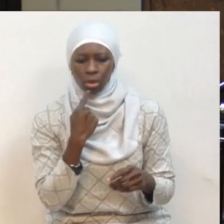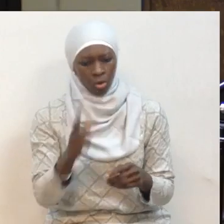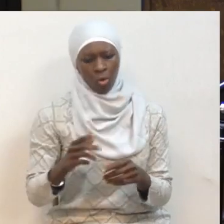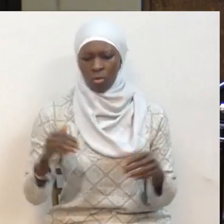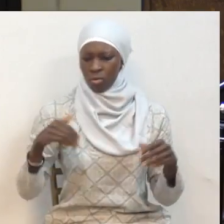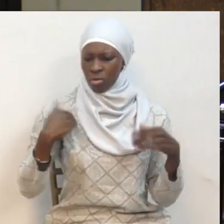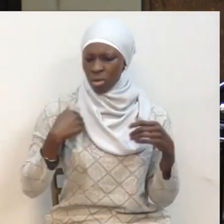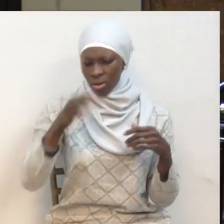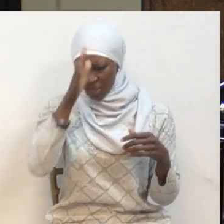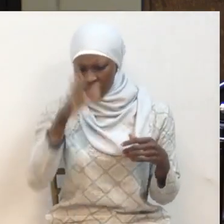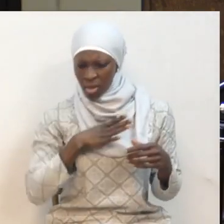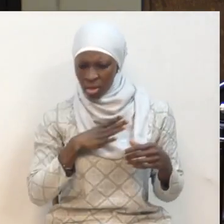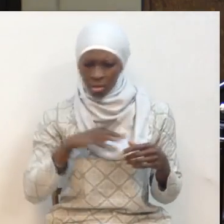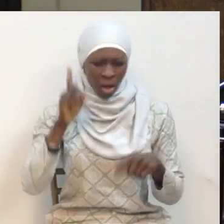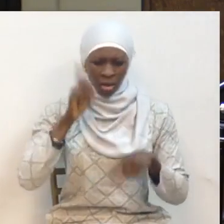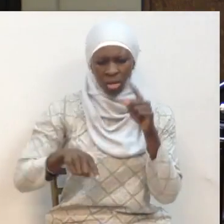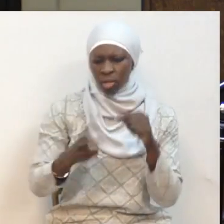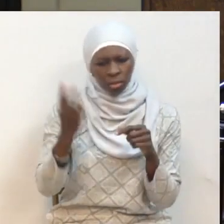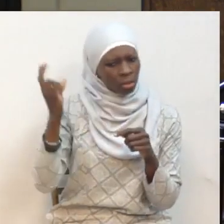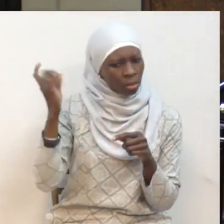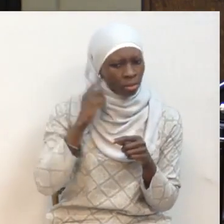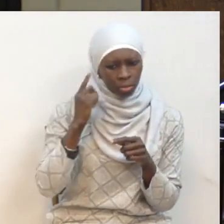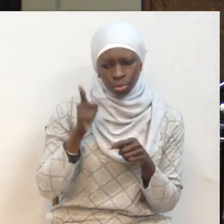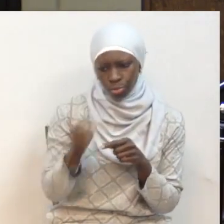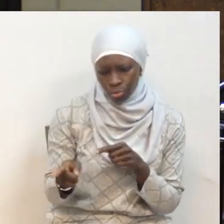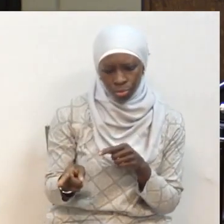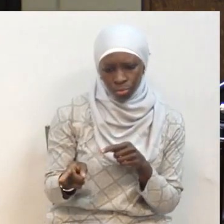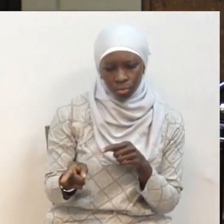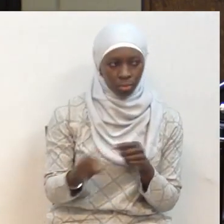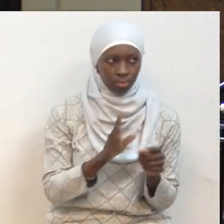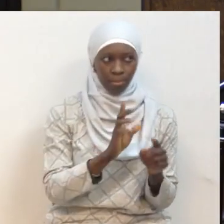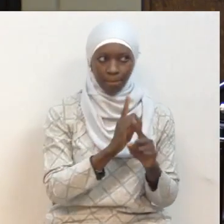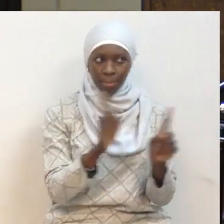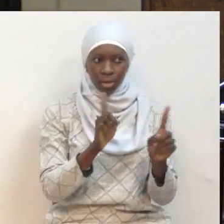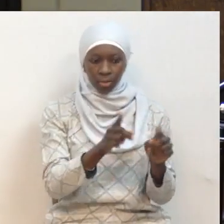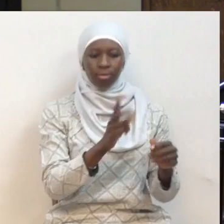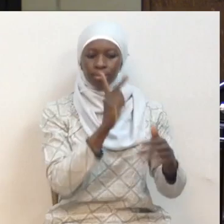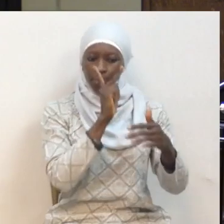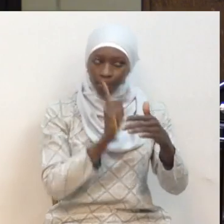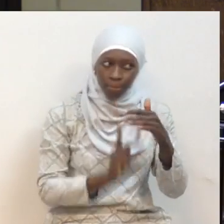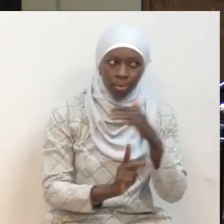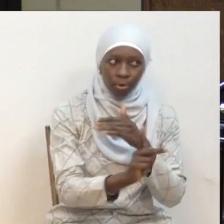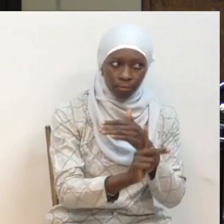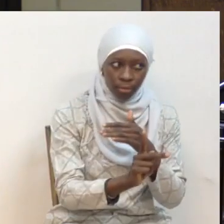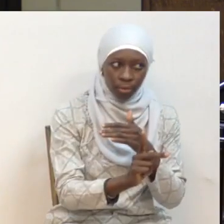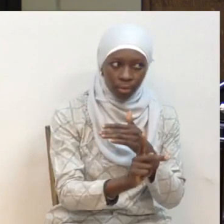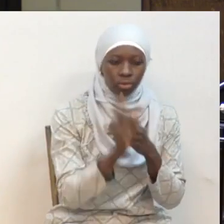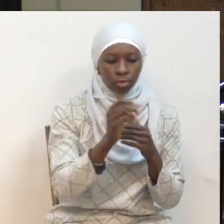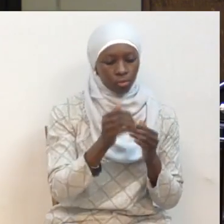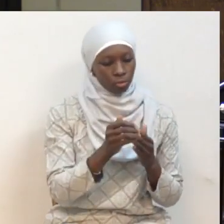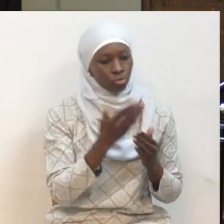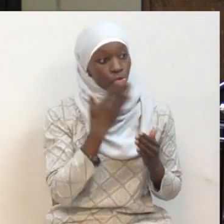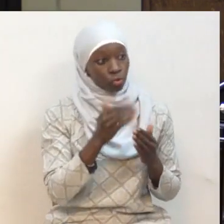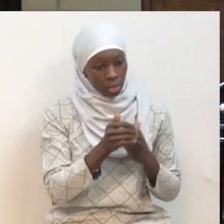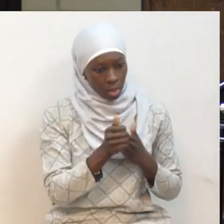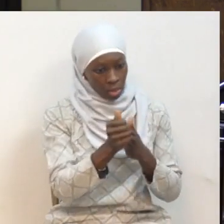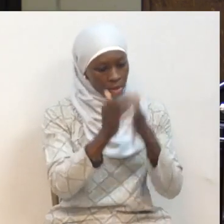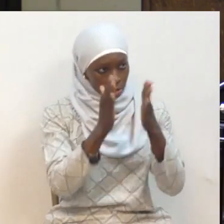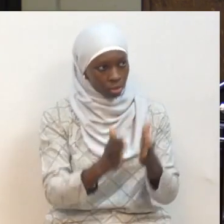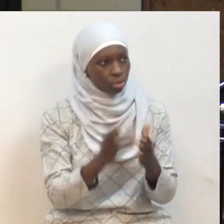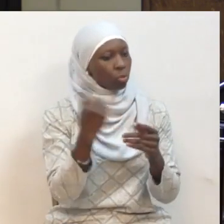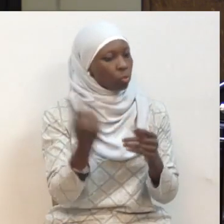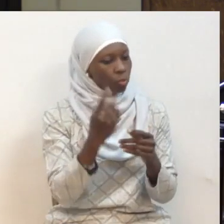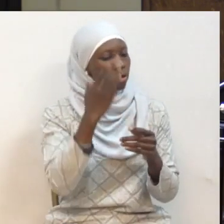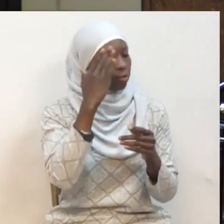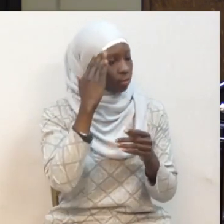attitude of the Prophet. But we have some leaders in our Muslim nations and some Muslim communities who speak